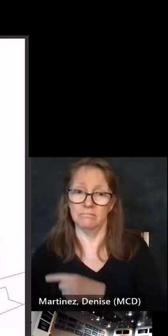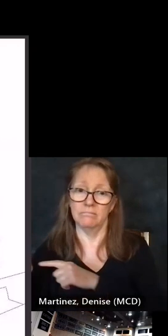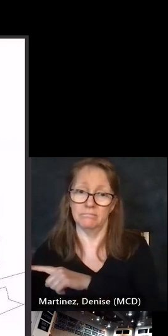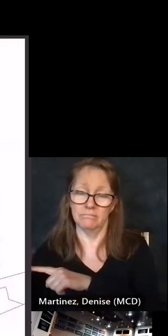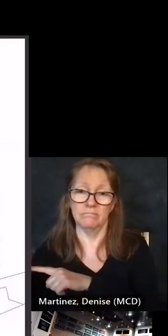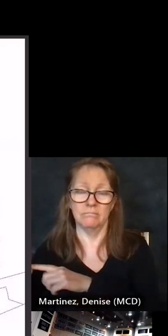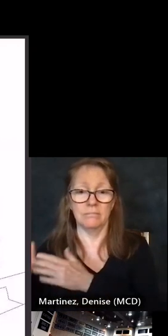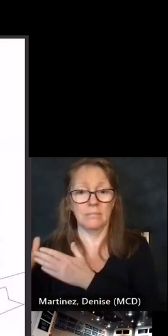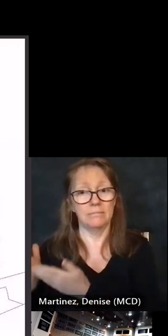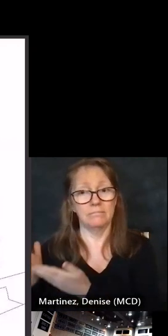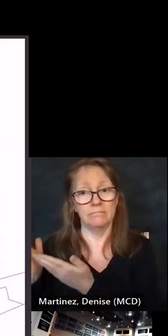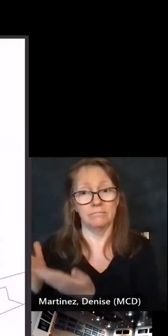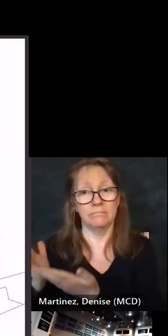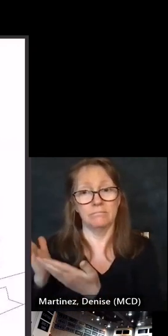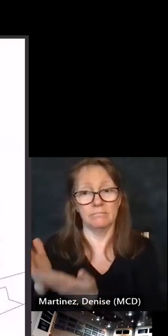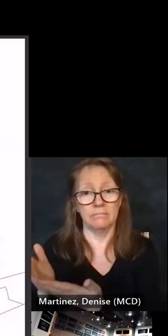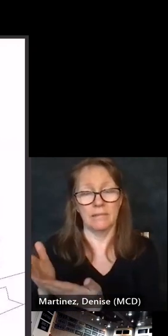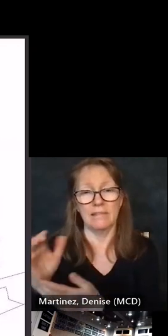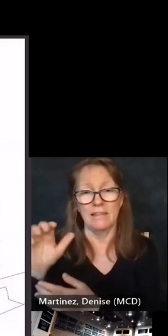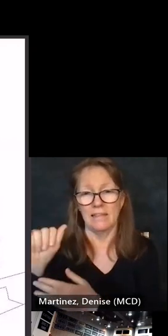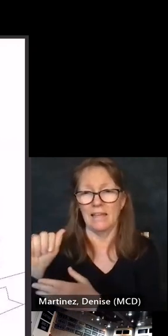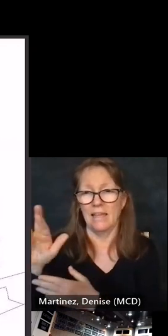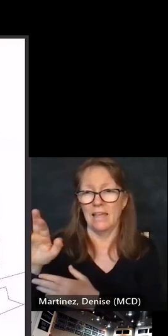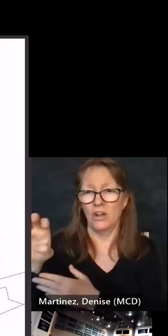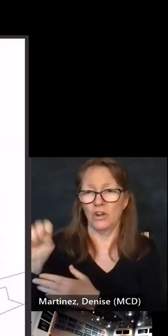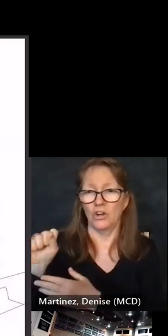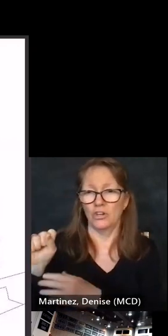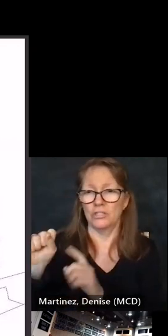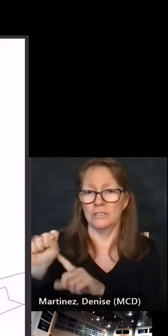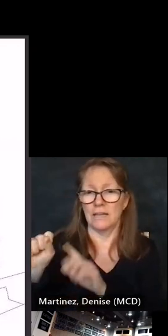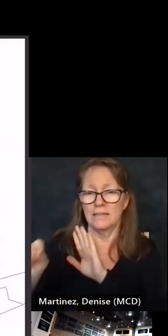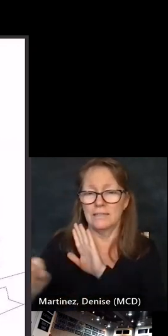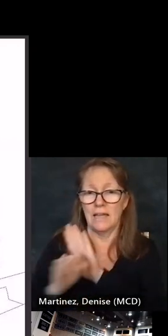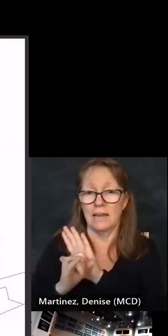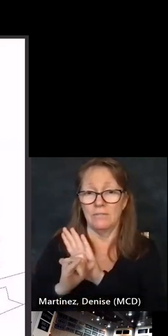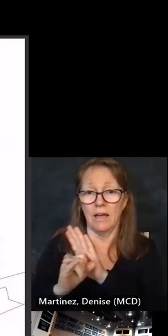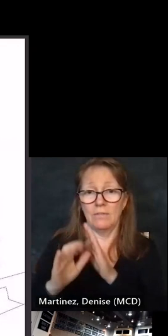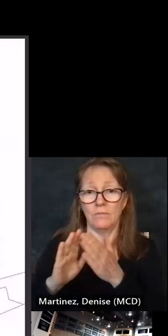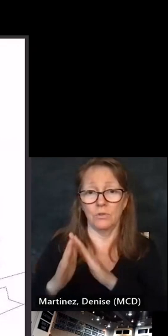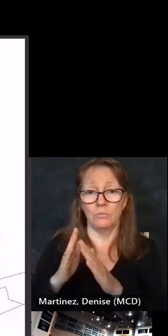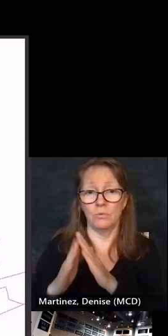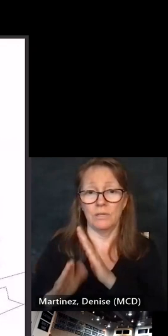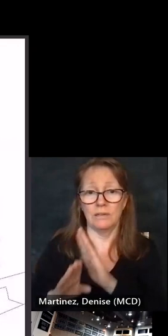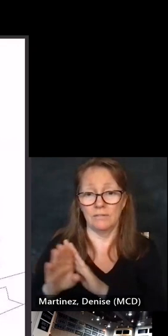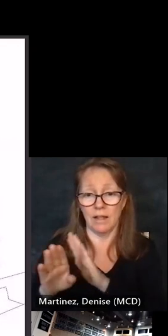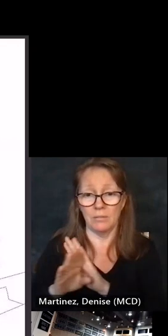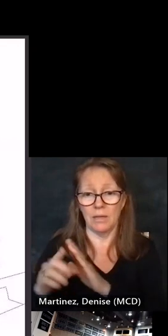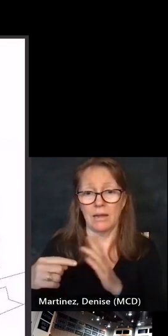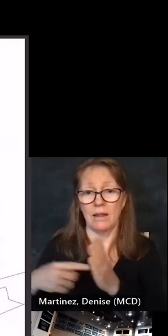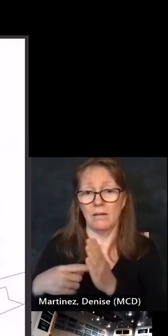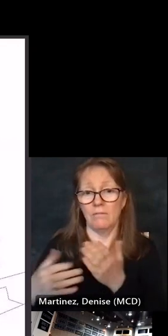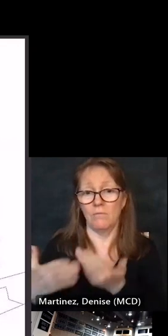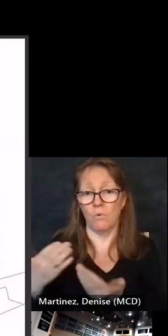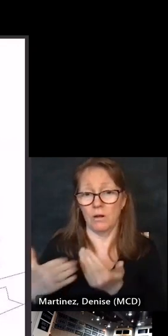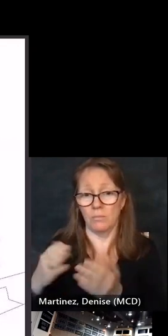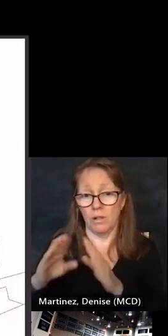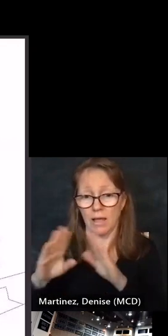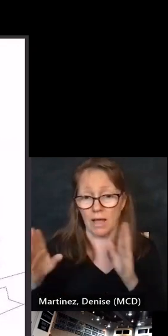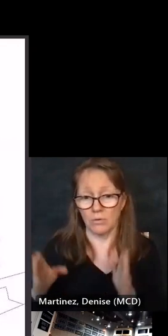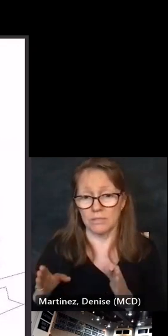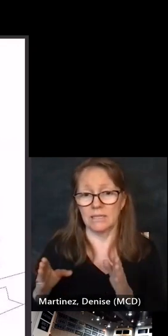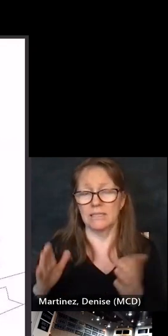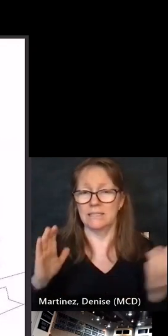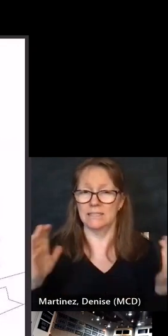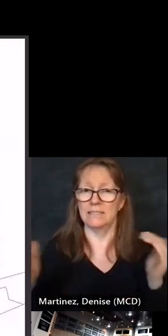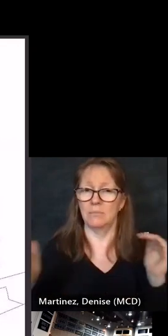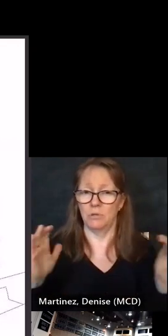of the design, but just the acreage that was identified for community development and affordable housing is similar to